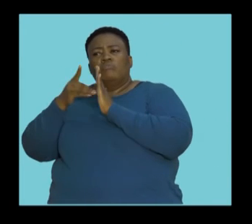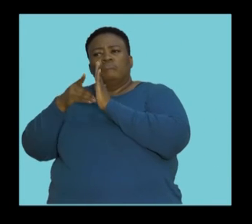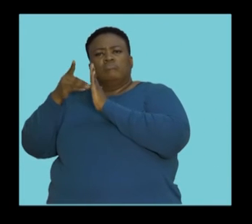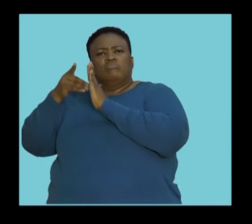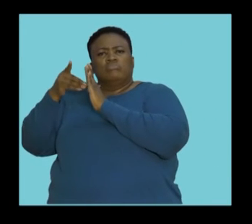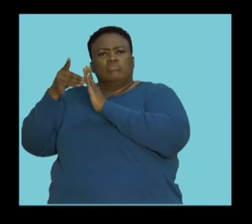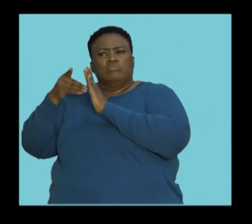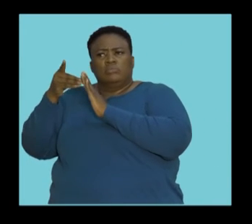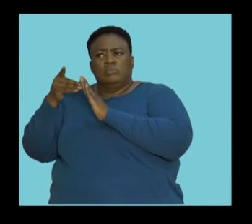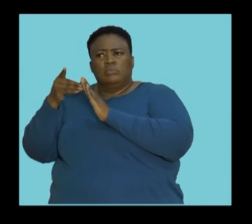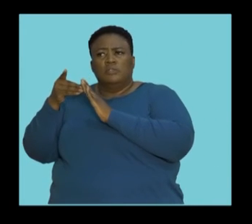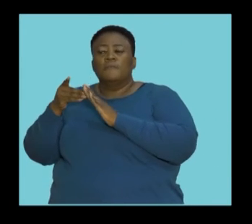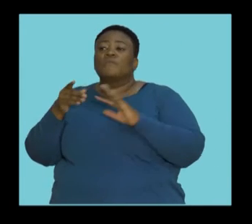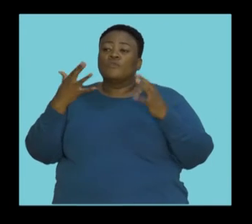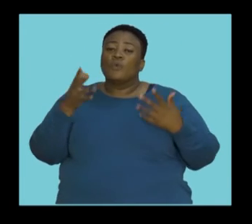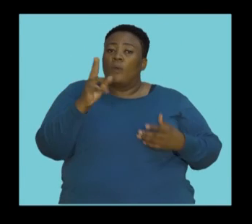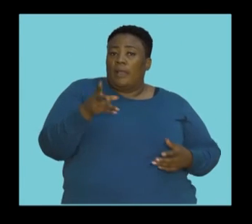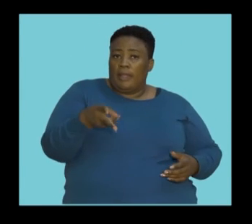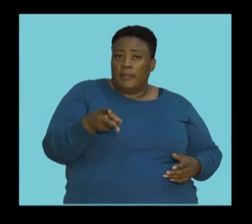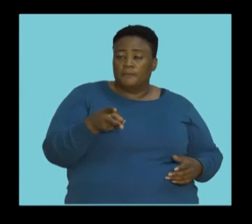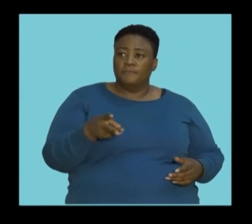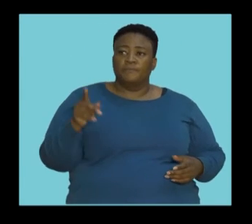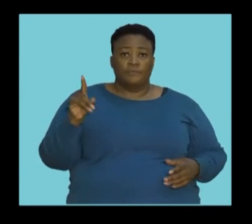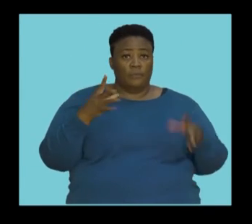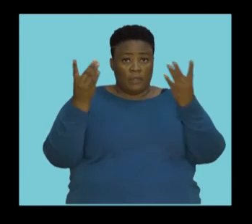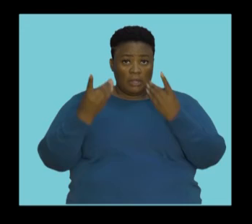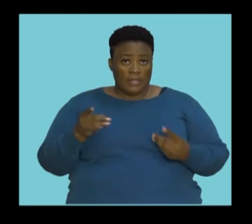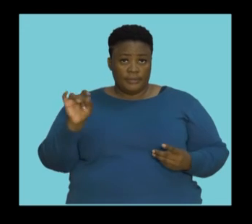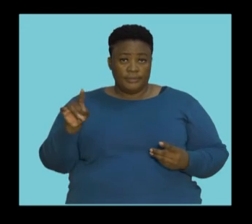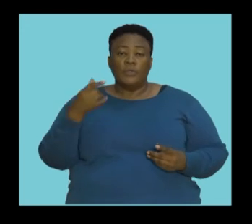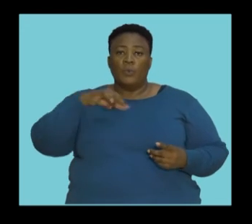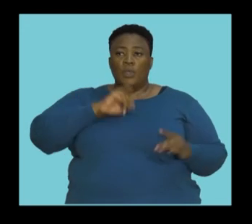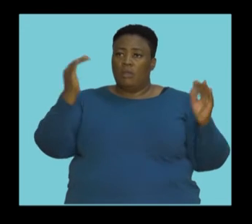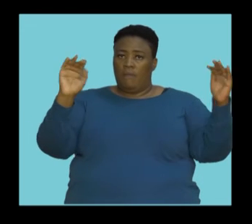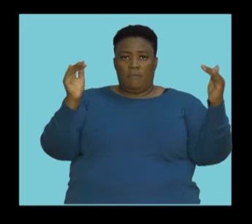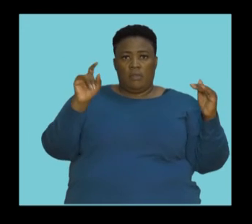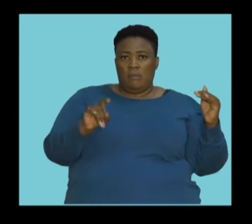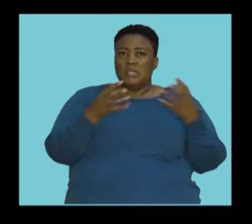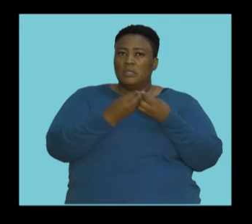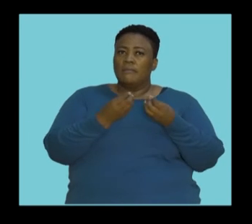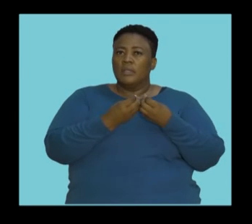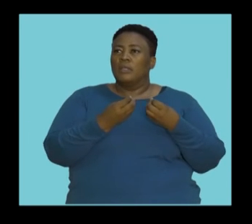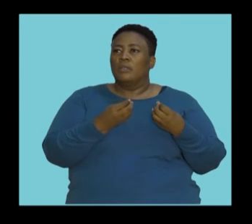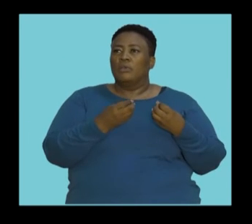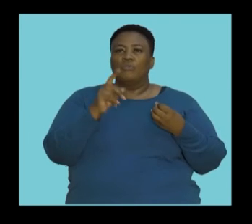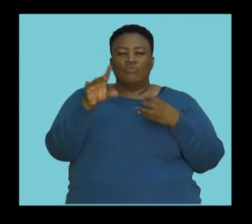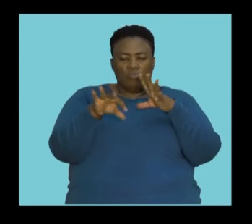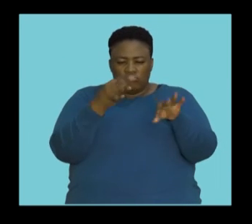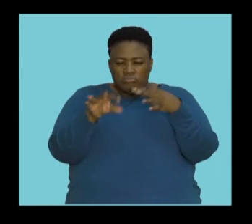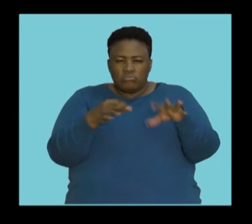countries further up here. And so again, these stats that we need to compare is something that you need